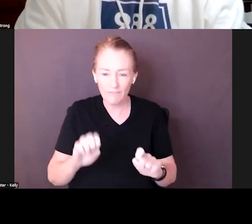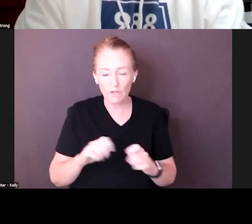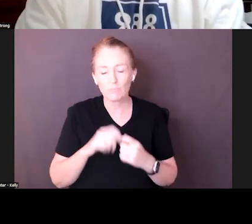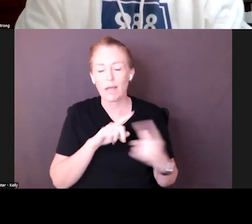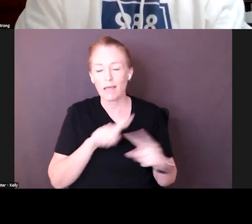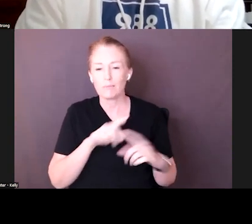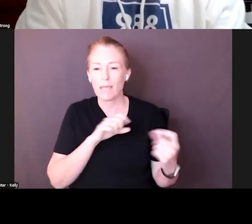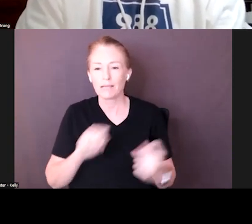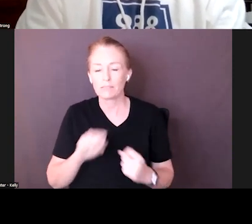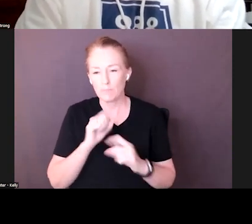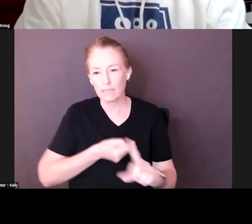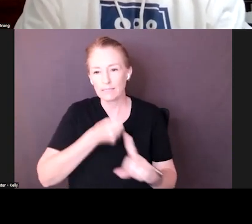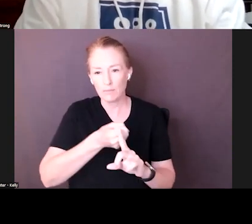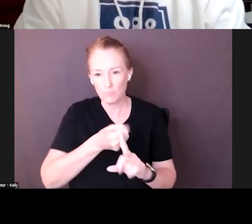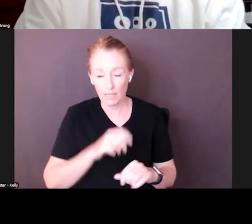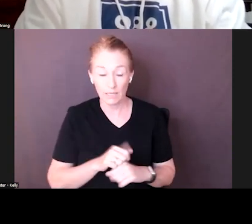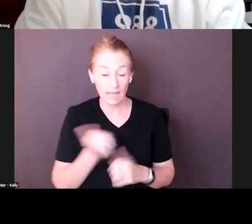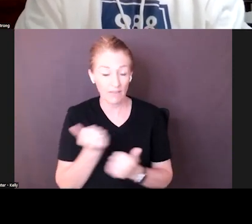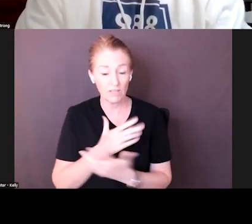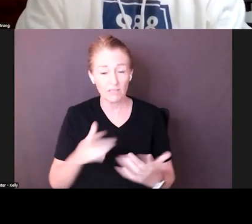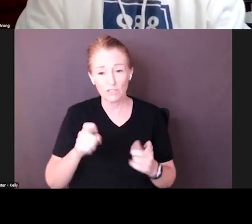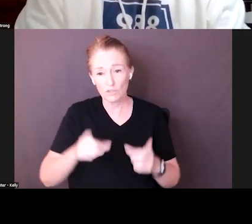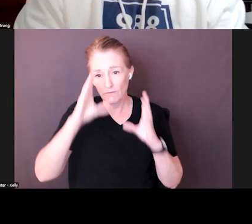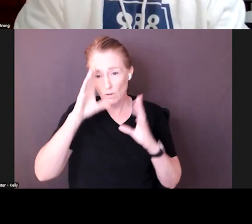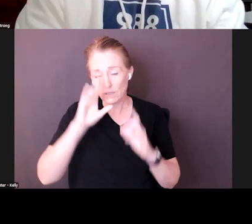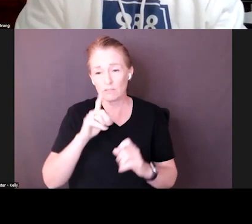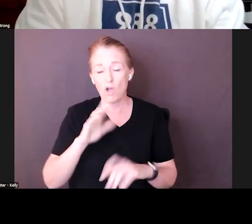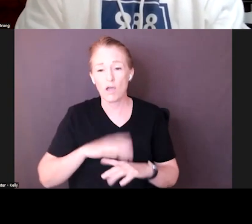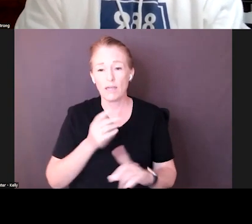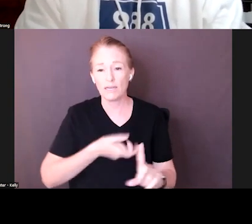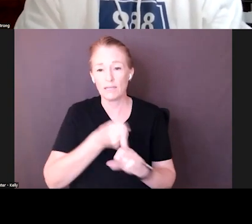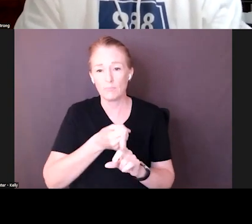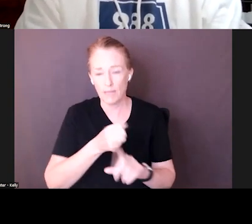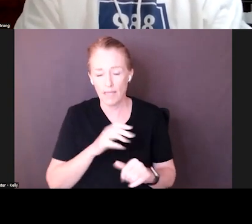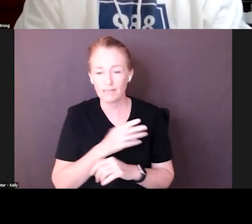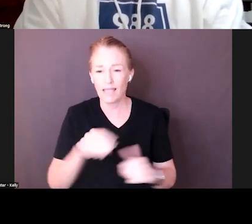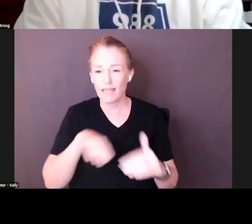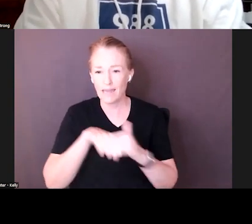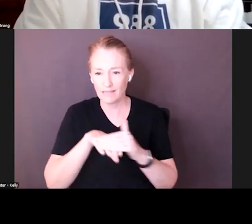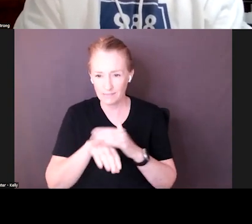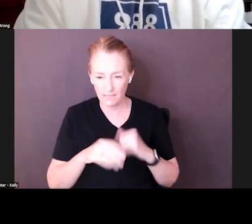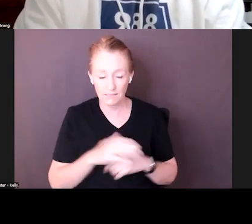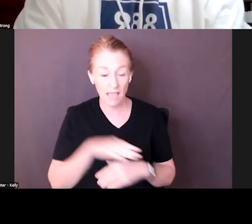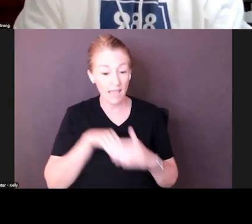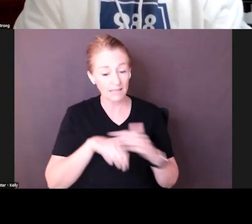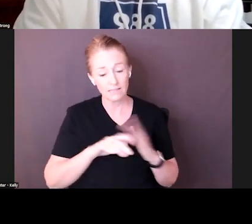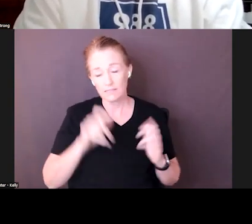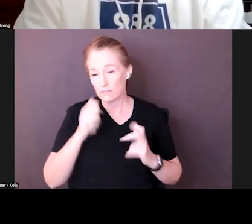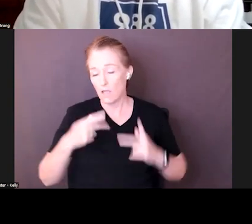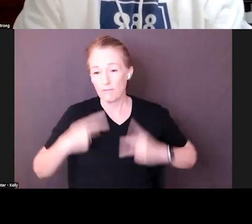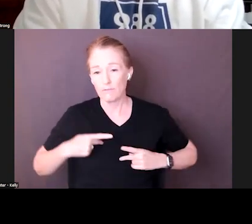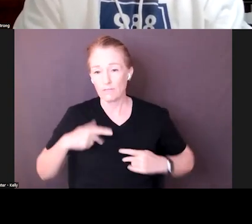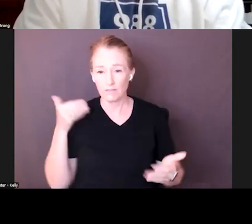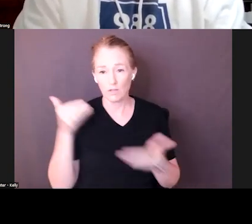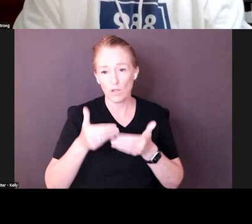on creating impact, on creating access. But access is not only about having physical proximity to traditional